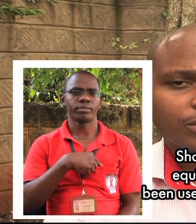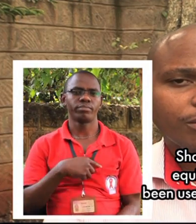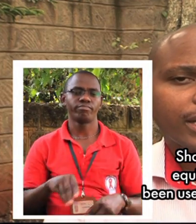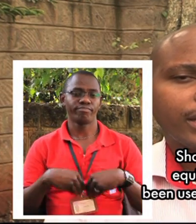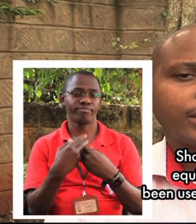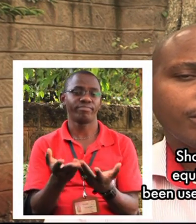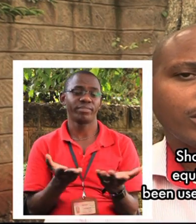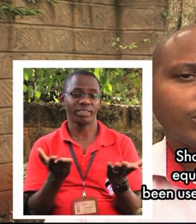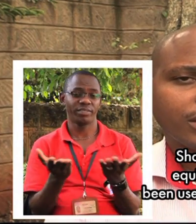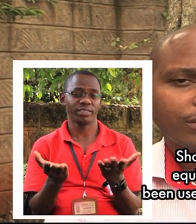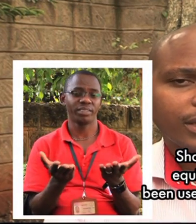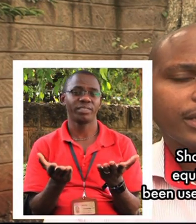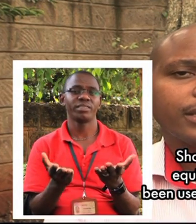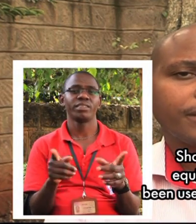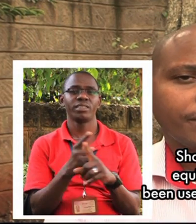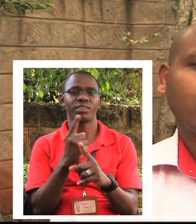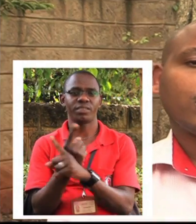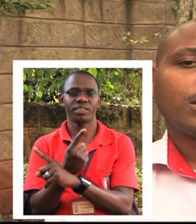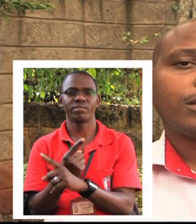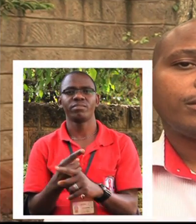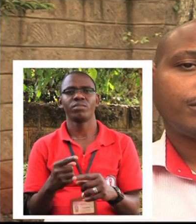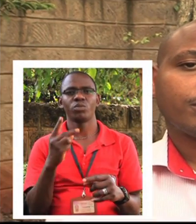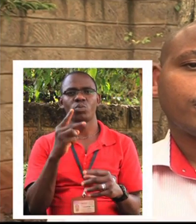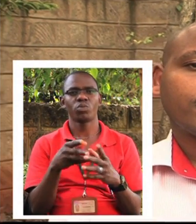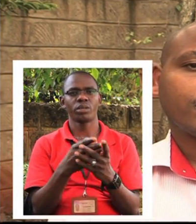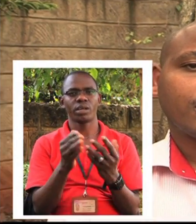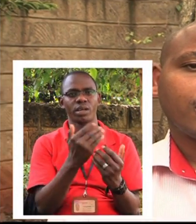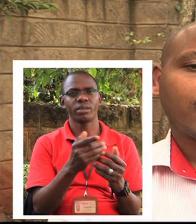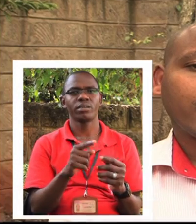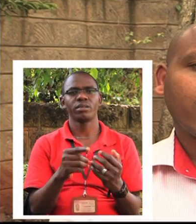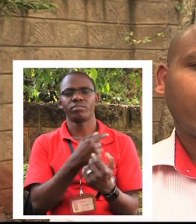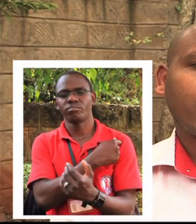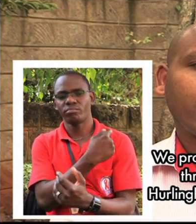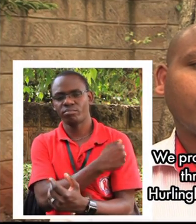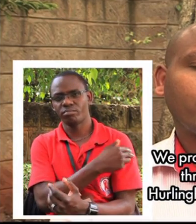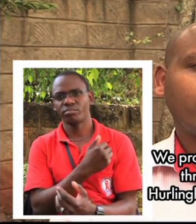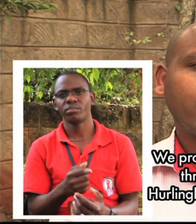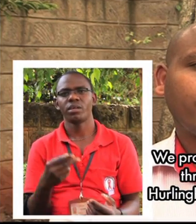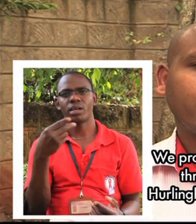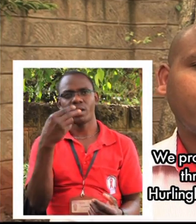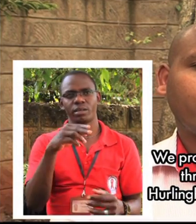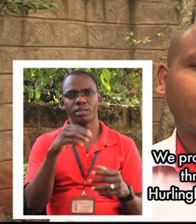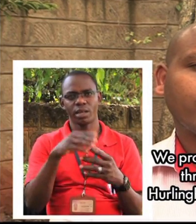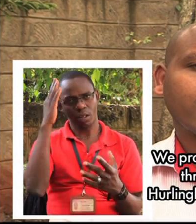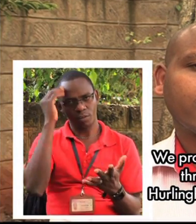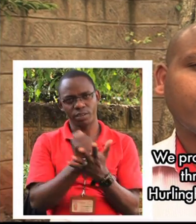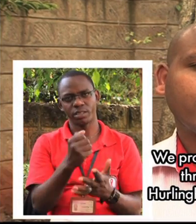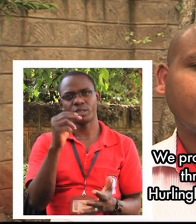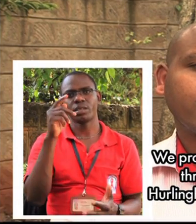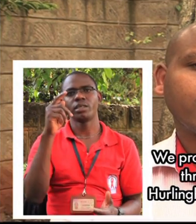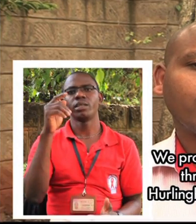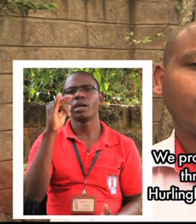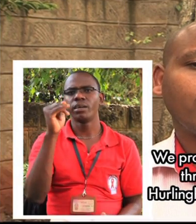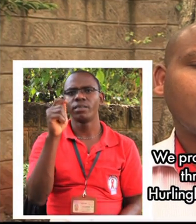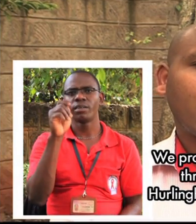previously used by someone who is infected. What are some of the services provided at Care Clinic? We provide a wide number of